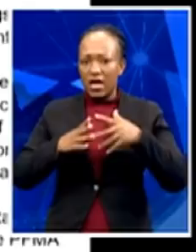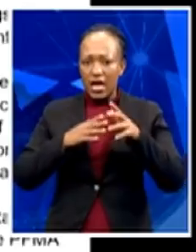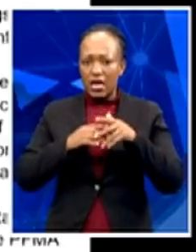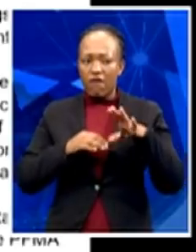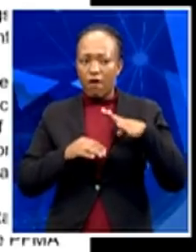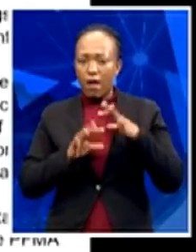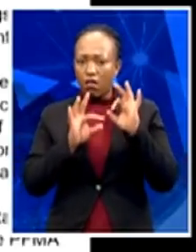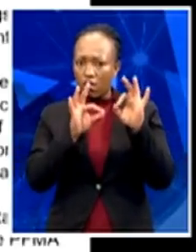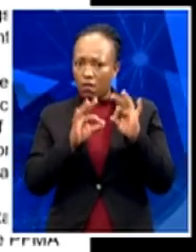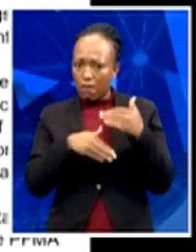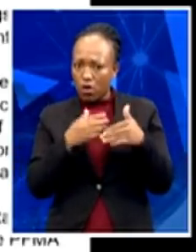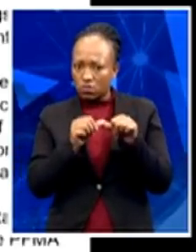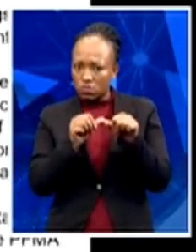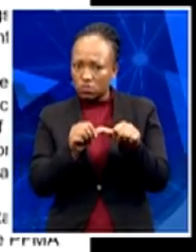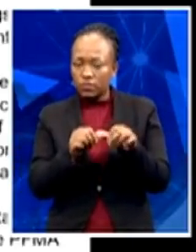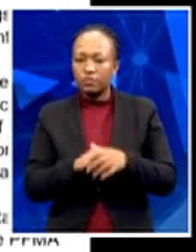So this work